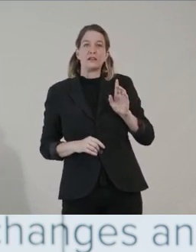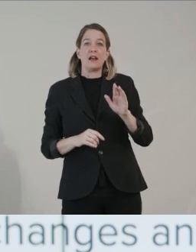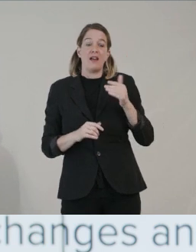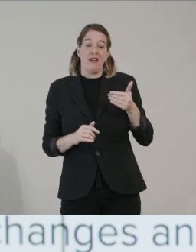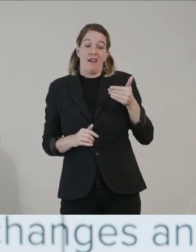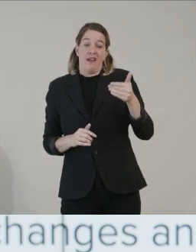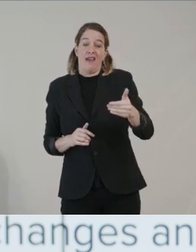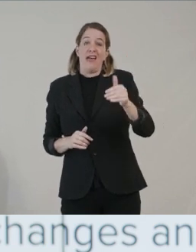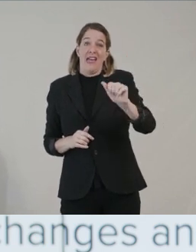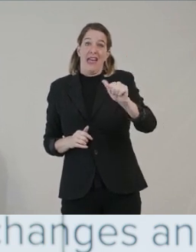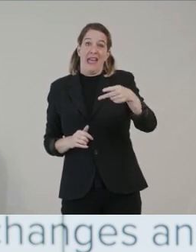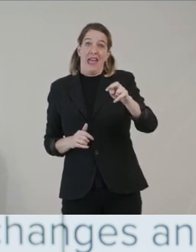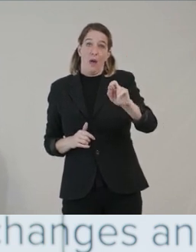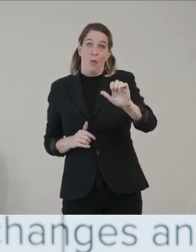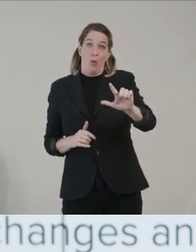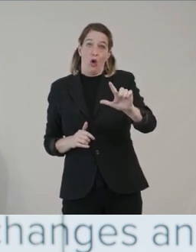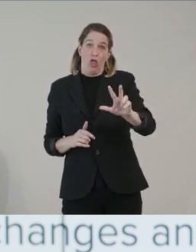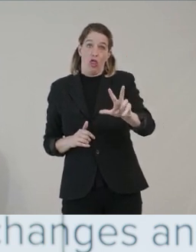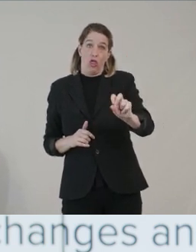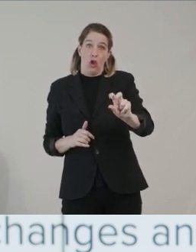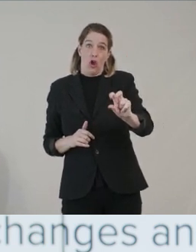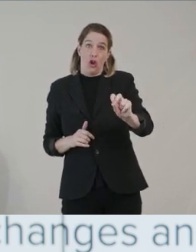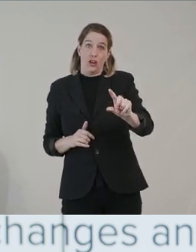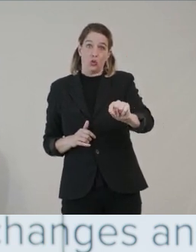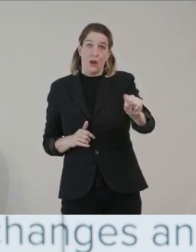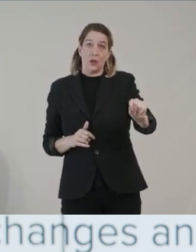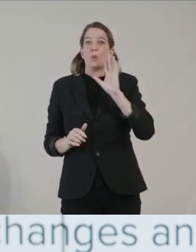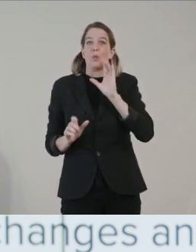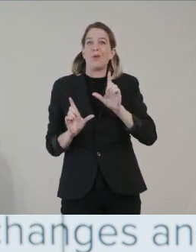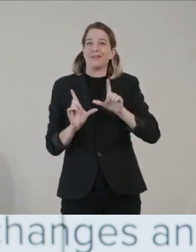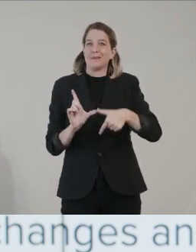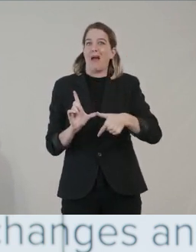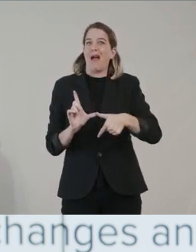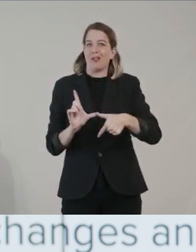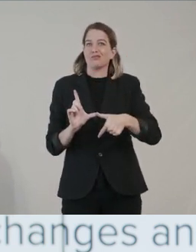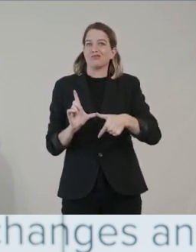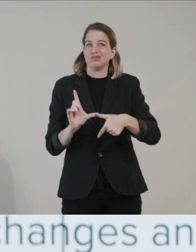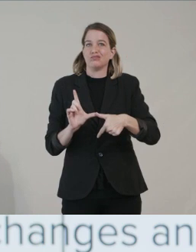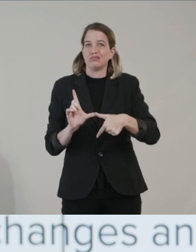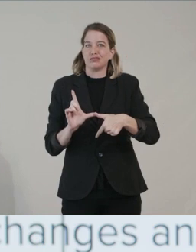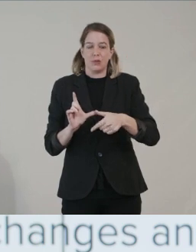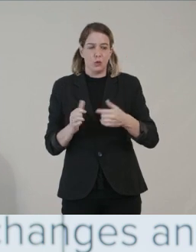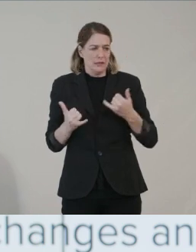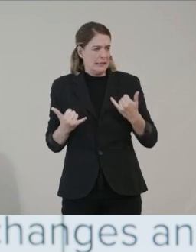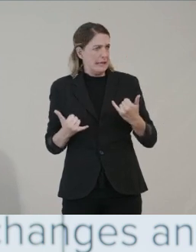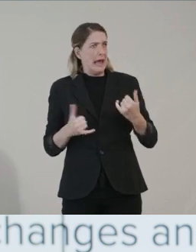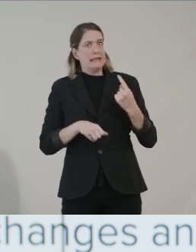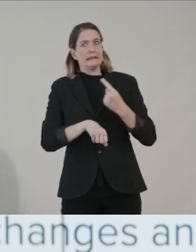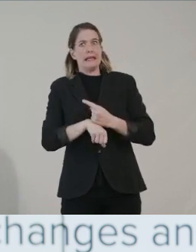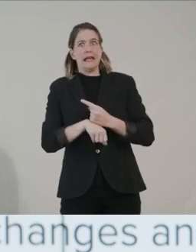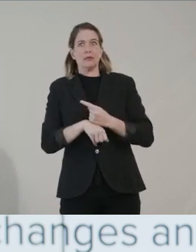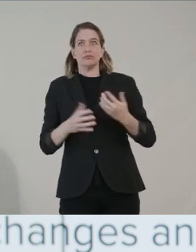unless extended. Now, it's not lost on me that today is April 22nd,